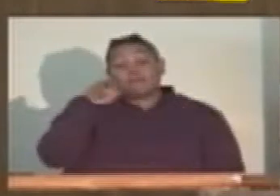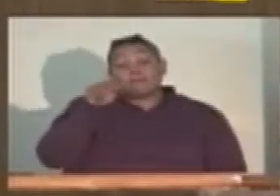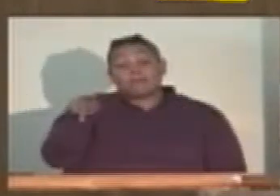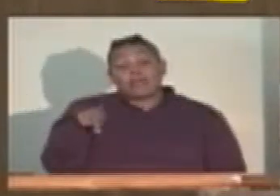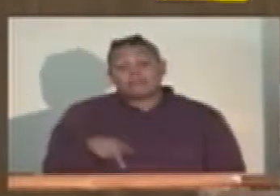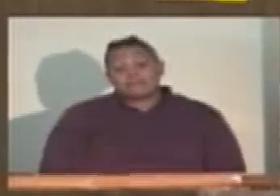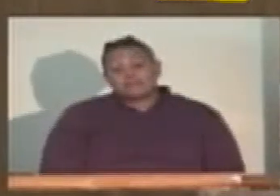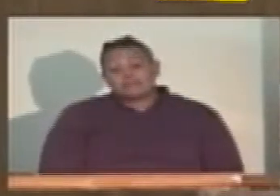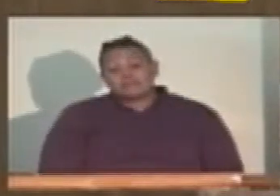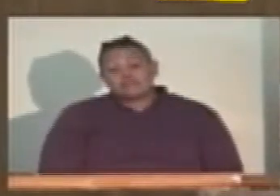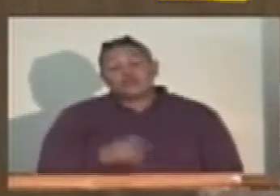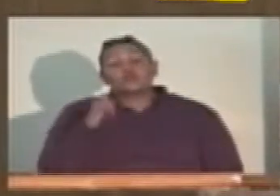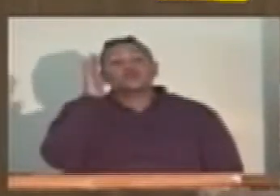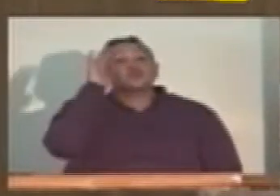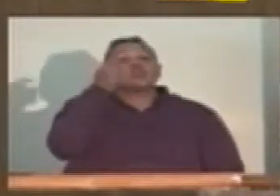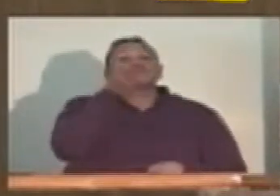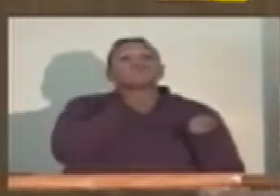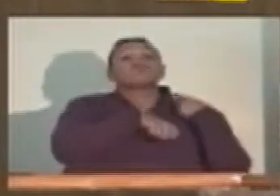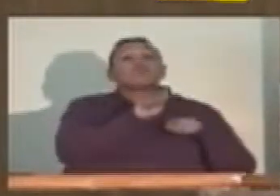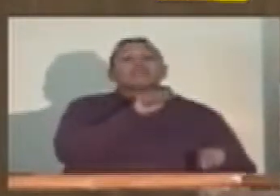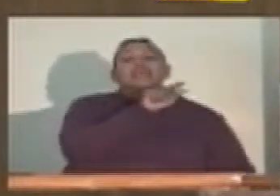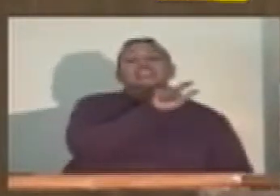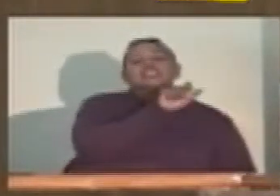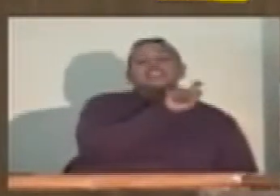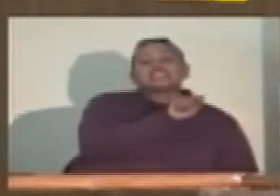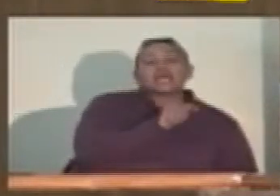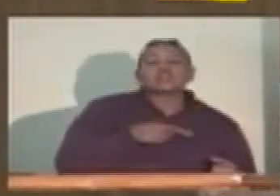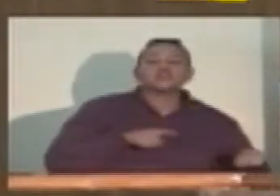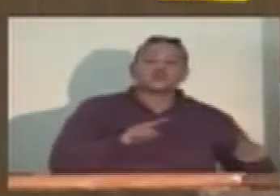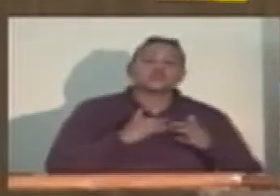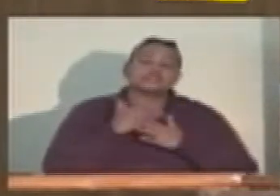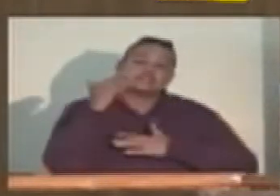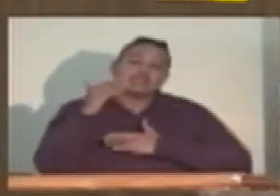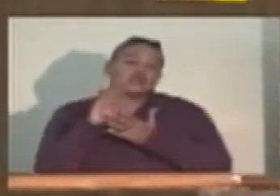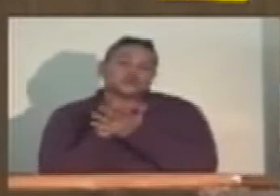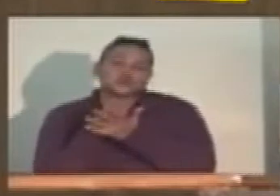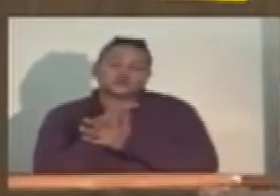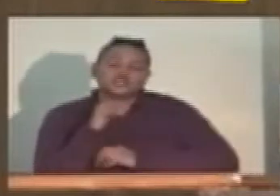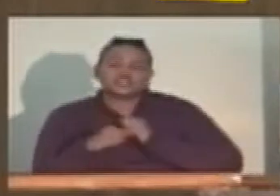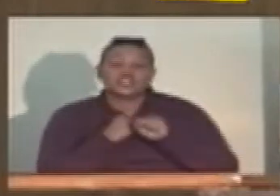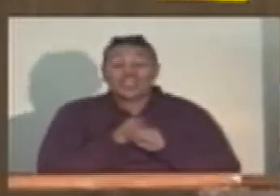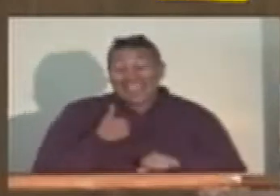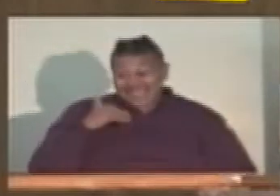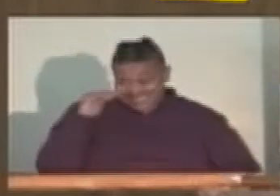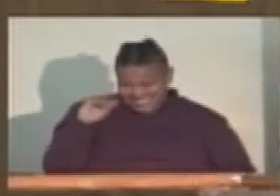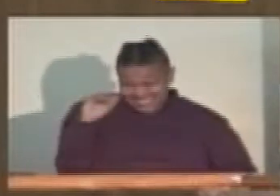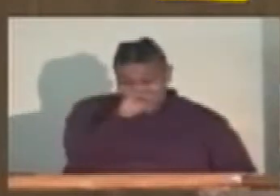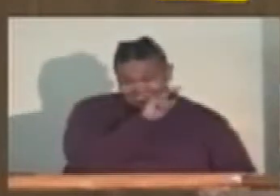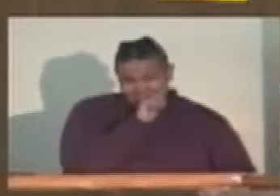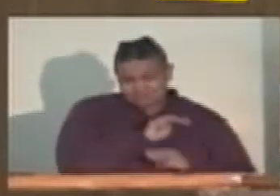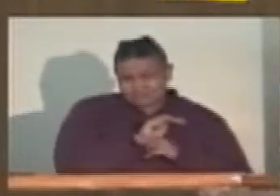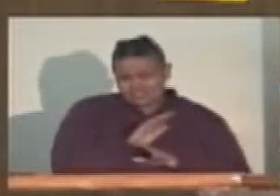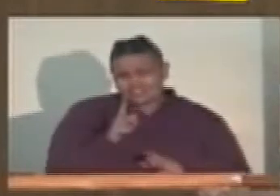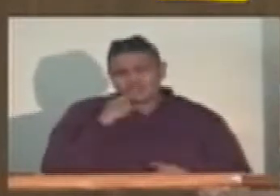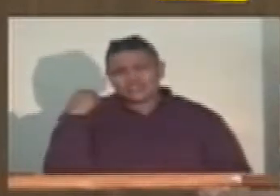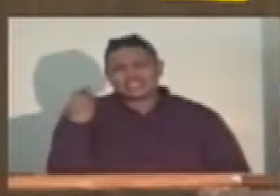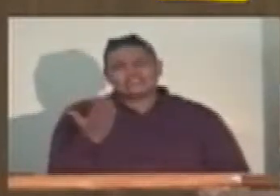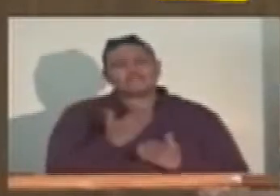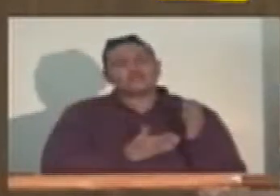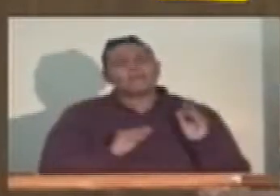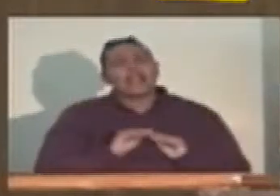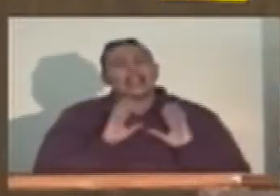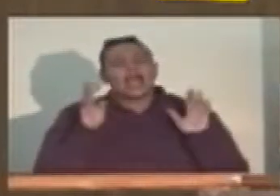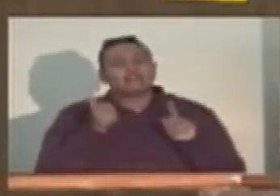profile, which will replace the GSAT during the next school year. And I call on the minister to give some